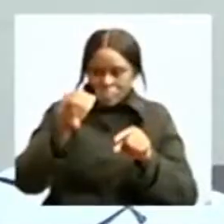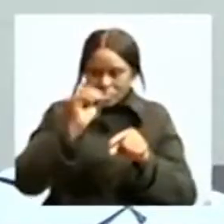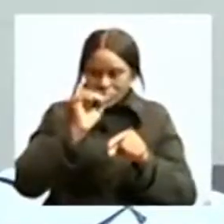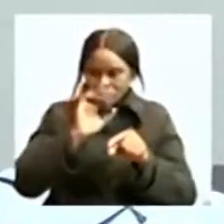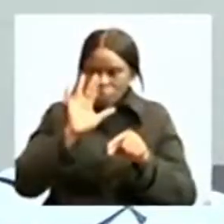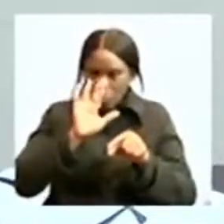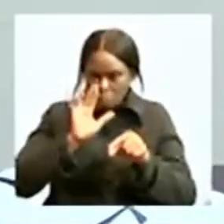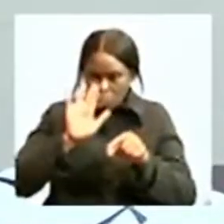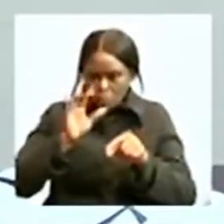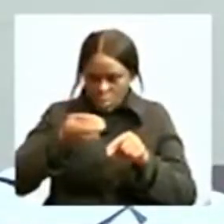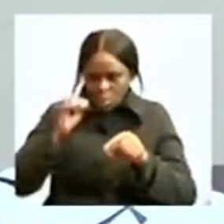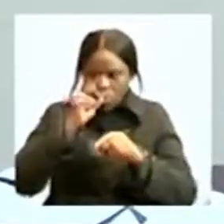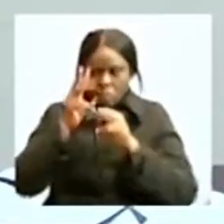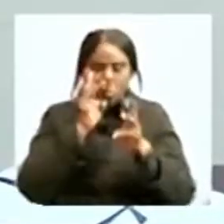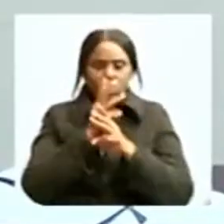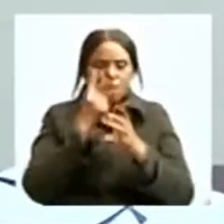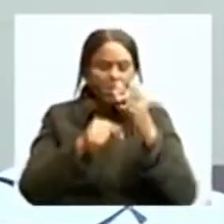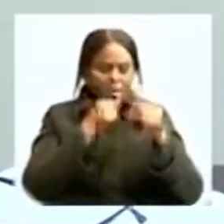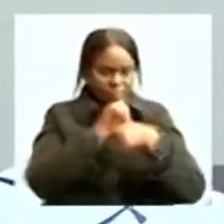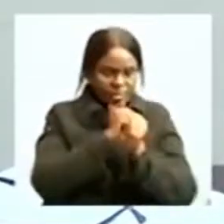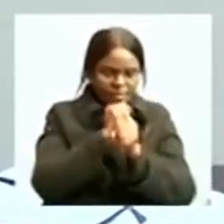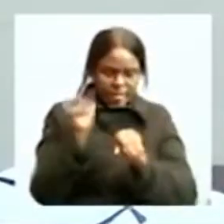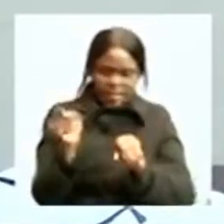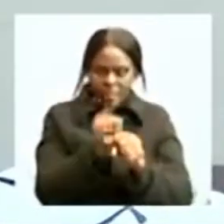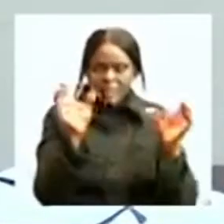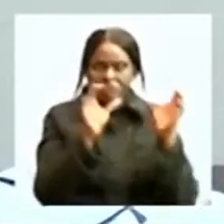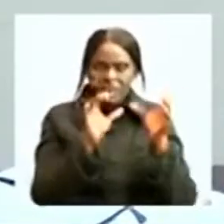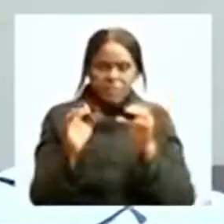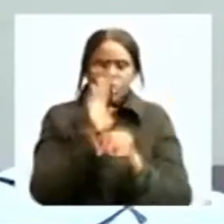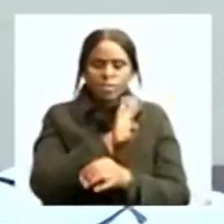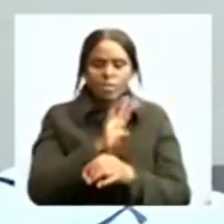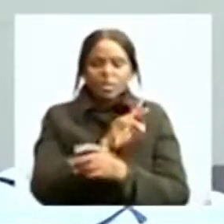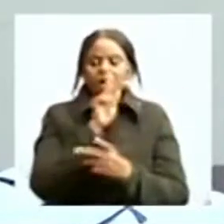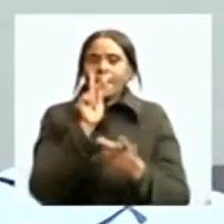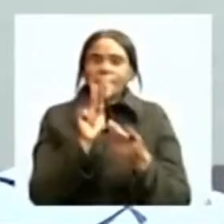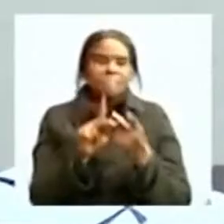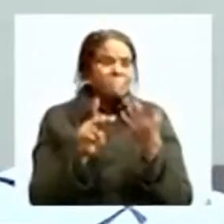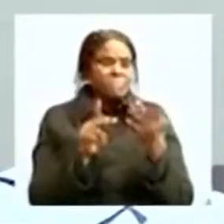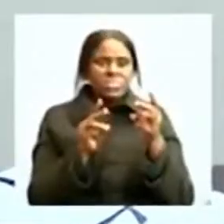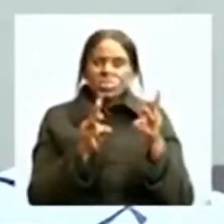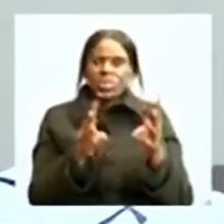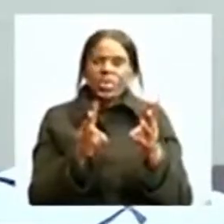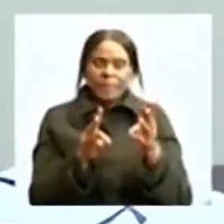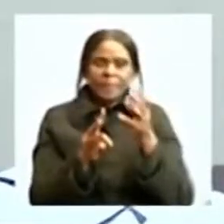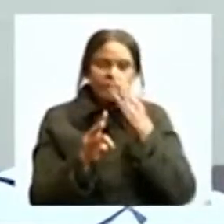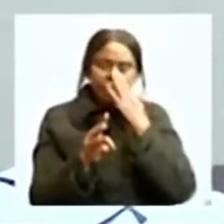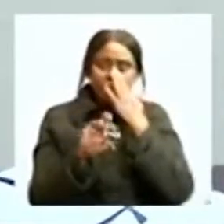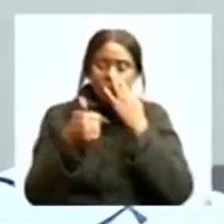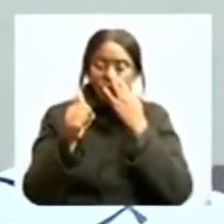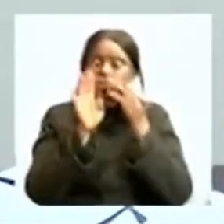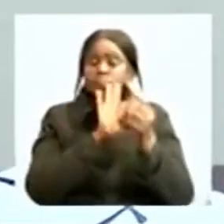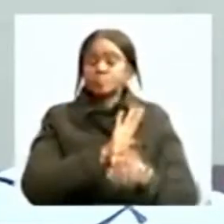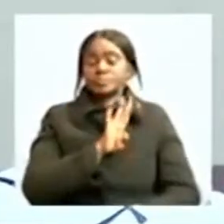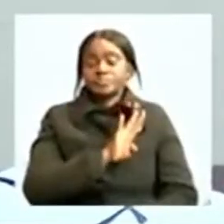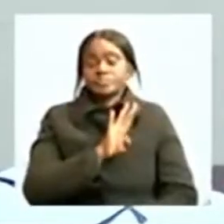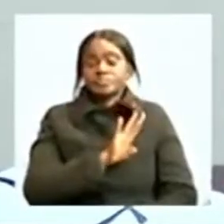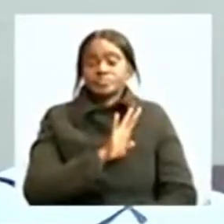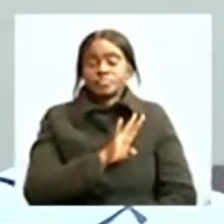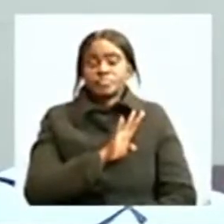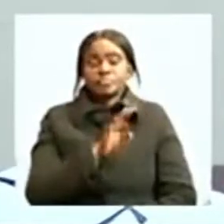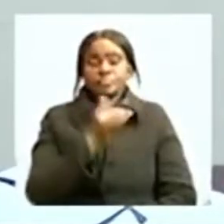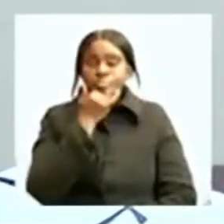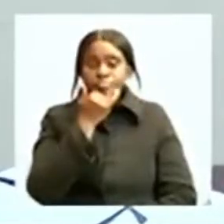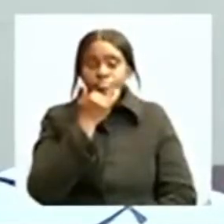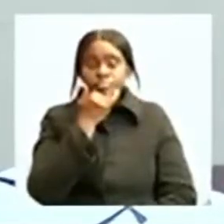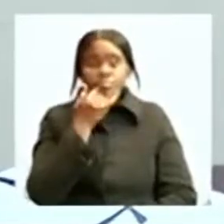world. What is making these councils behave in a manner they are behaving? What has